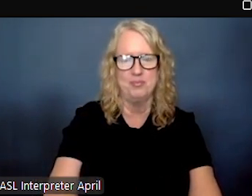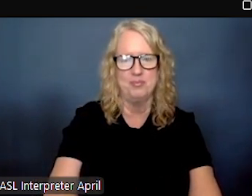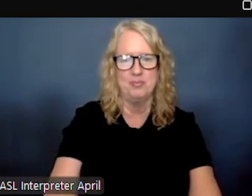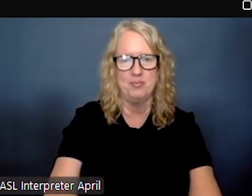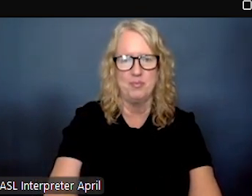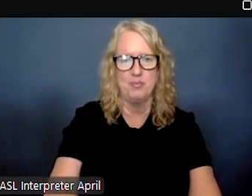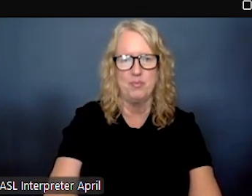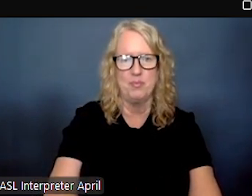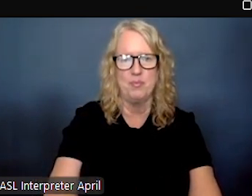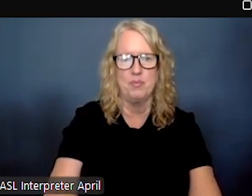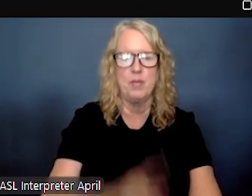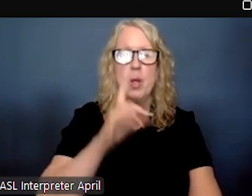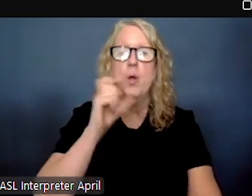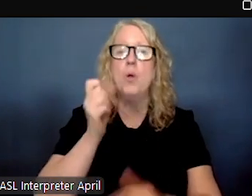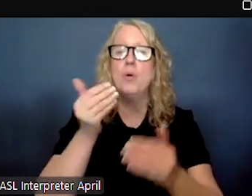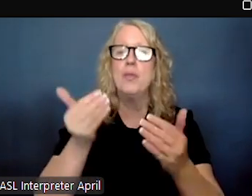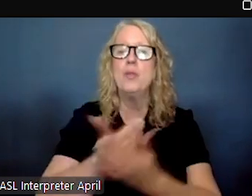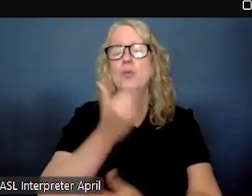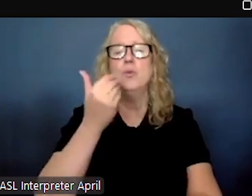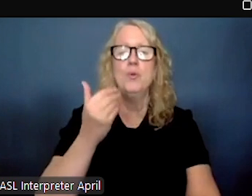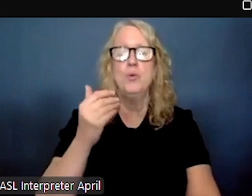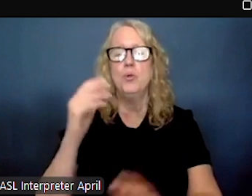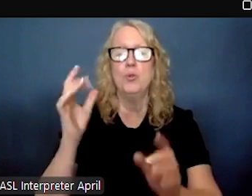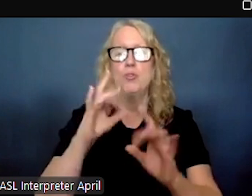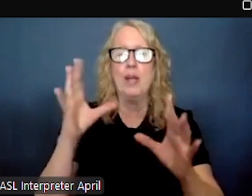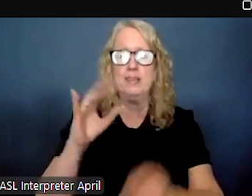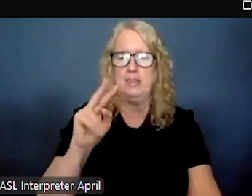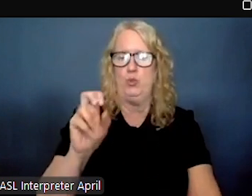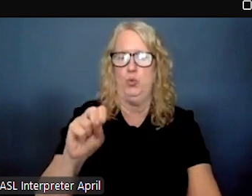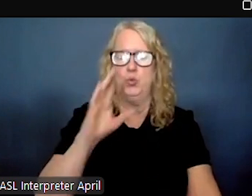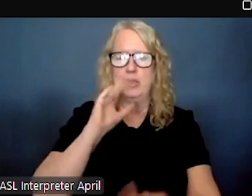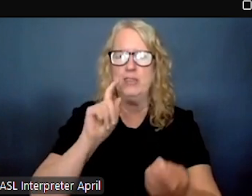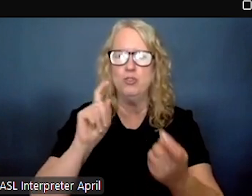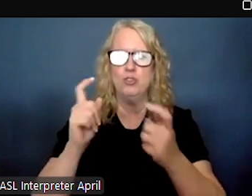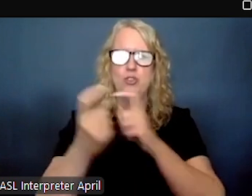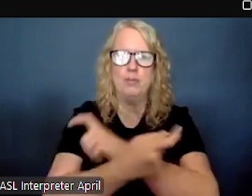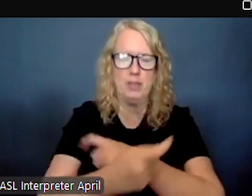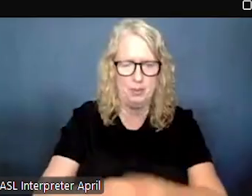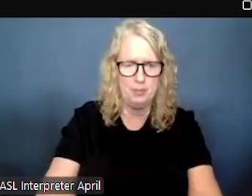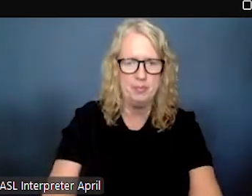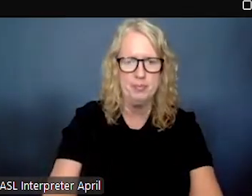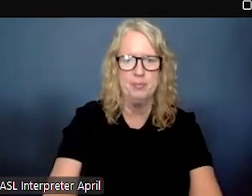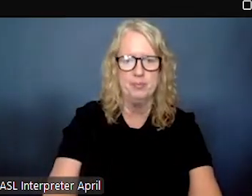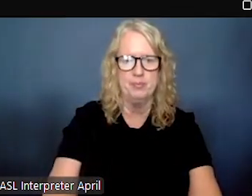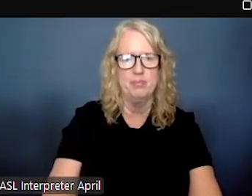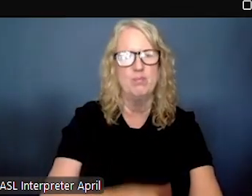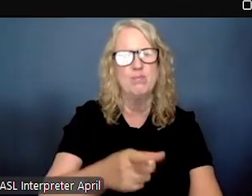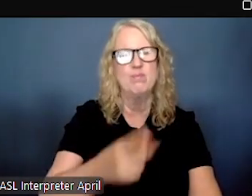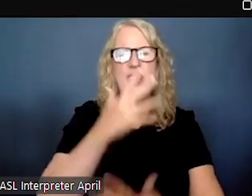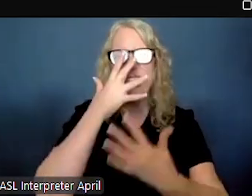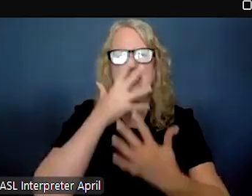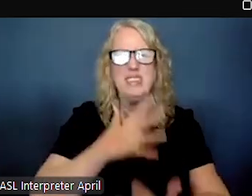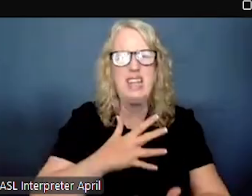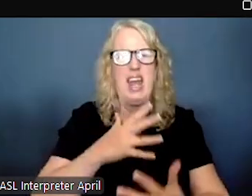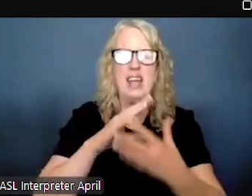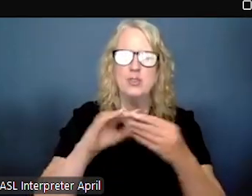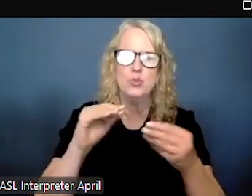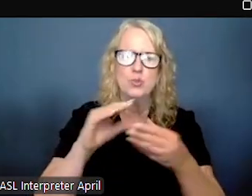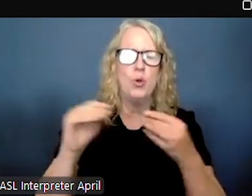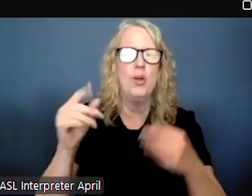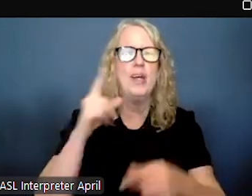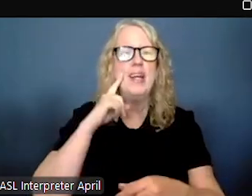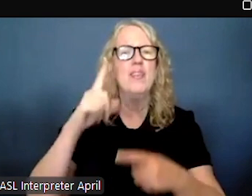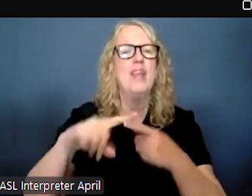We're going to the latest crisis news and shifting there. This is a sad story where family blames